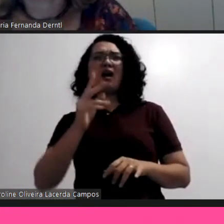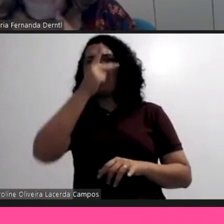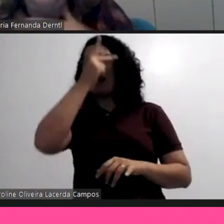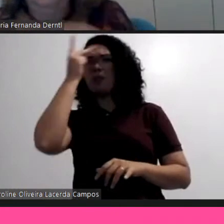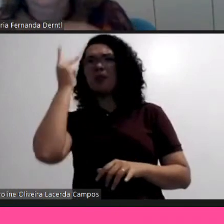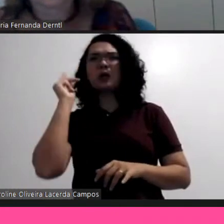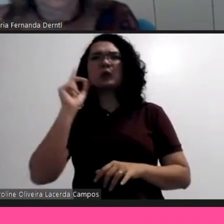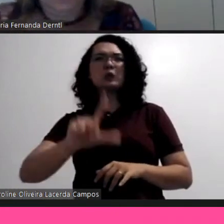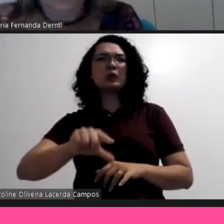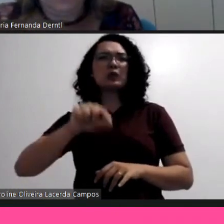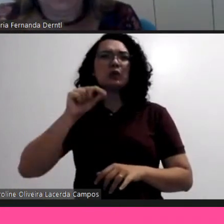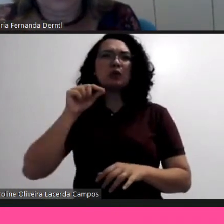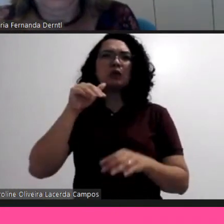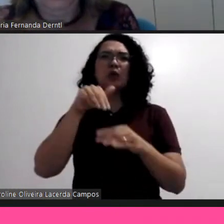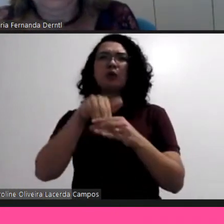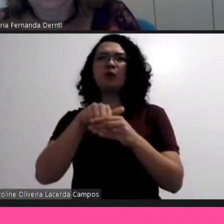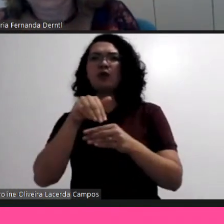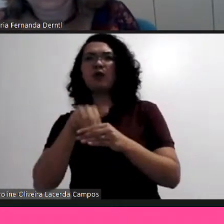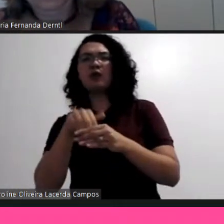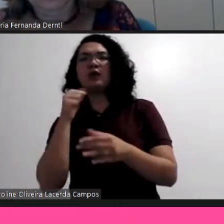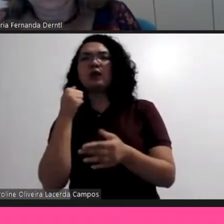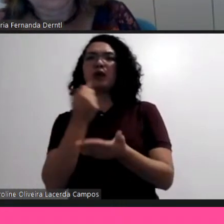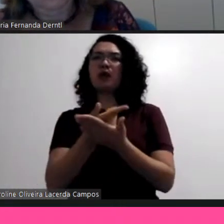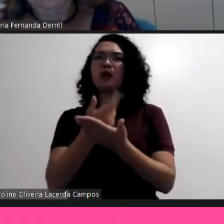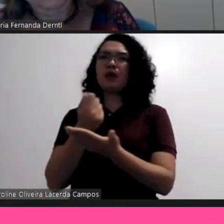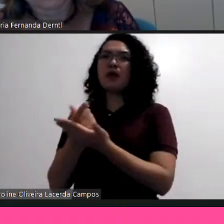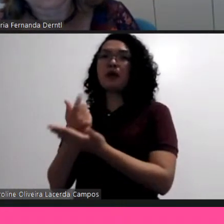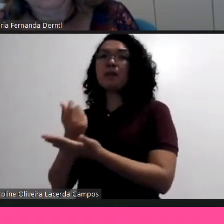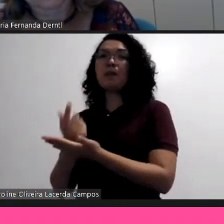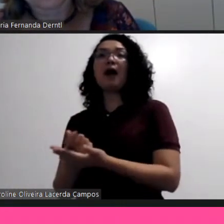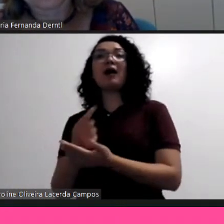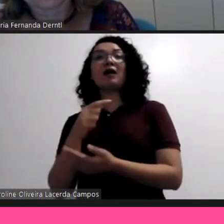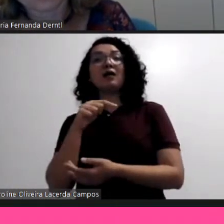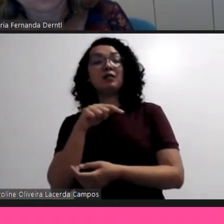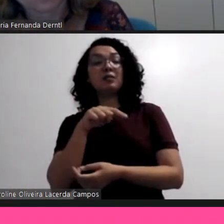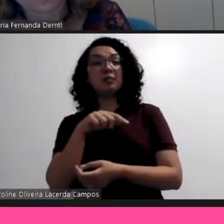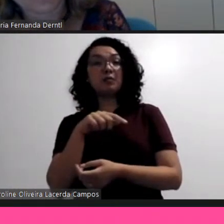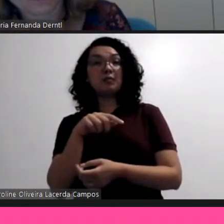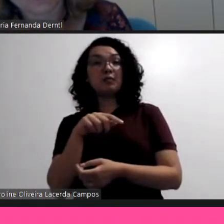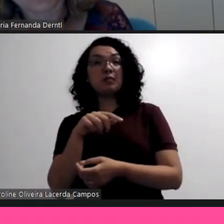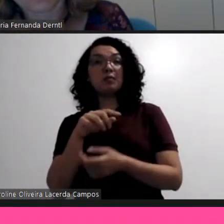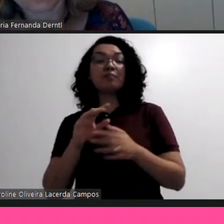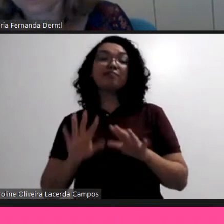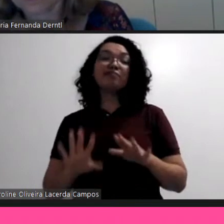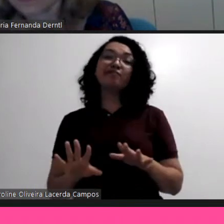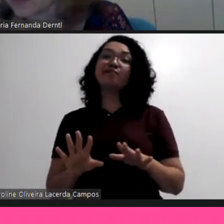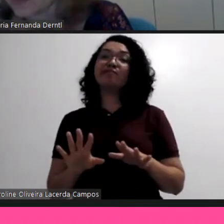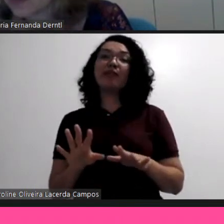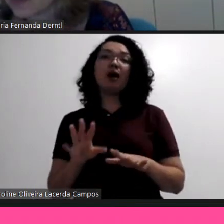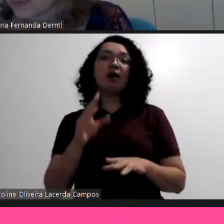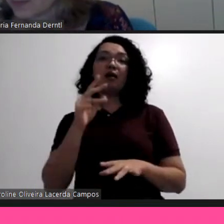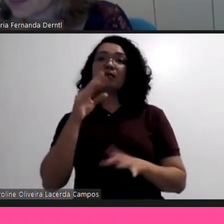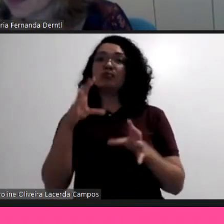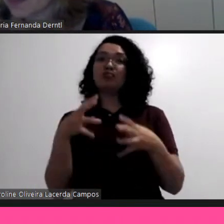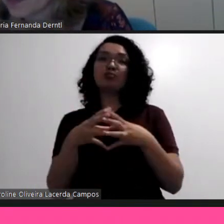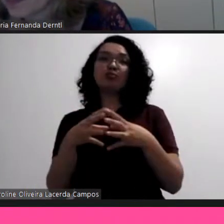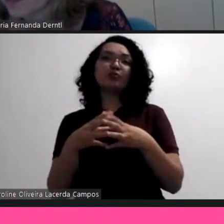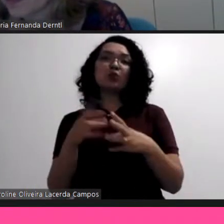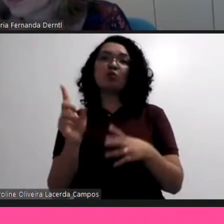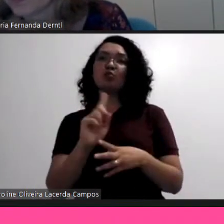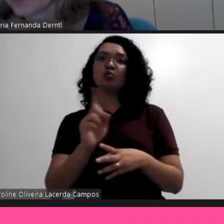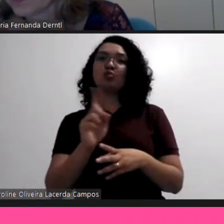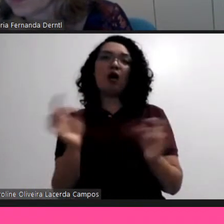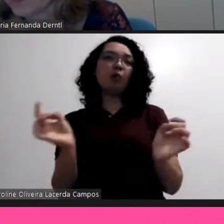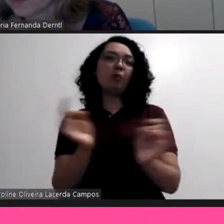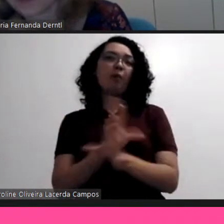and then the work is so bad with the type of architects who's willing to do that, nothing gets done. So this project has been stalled.